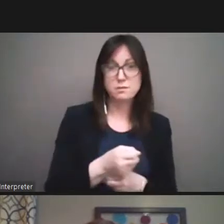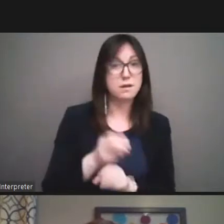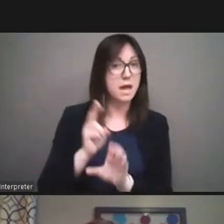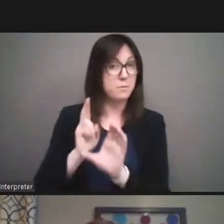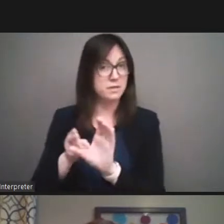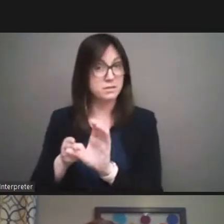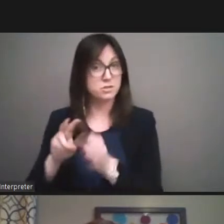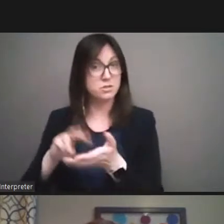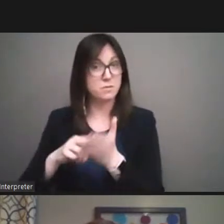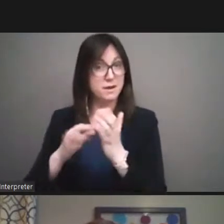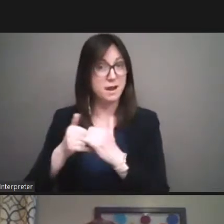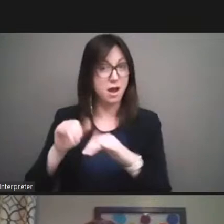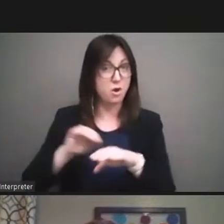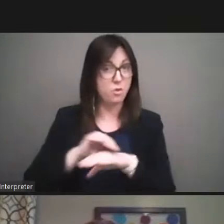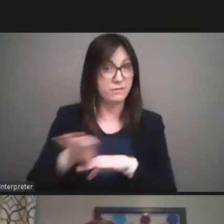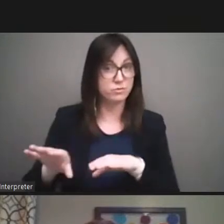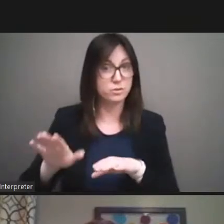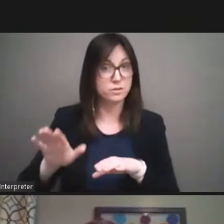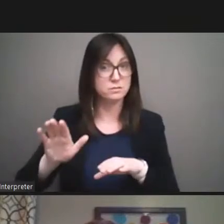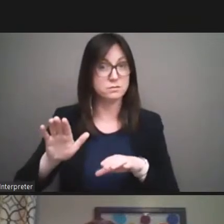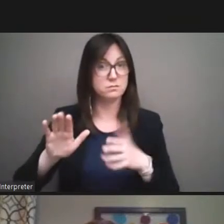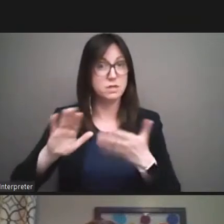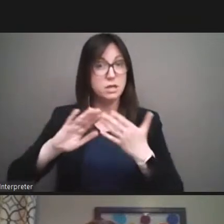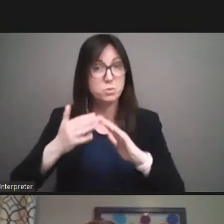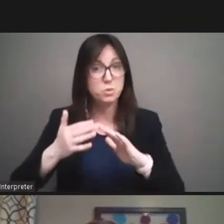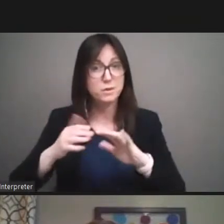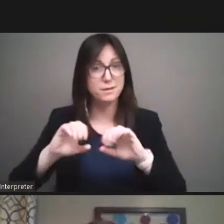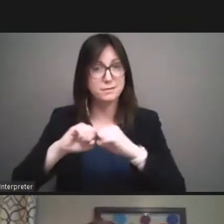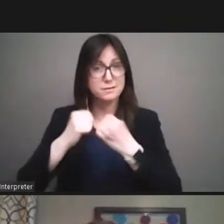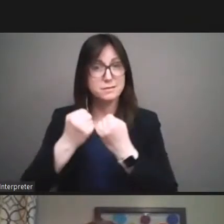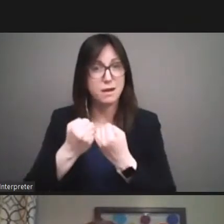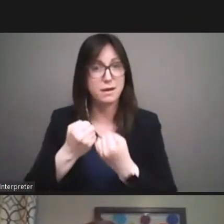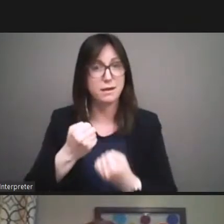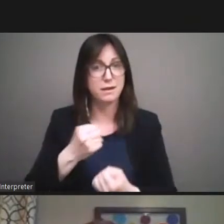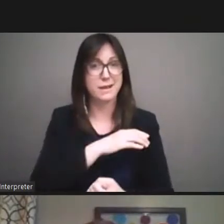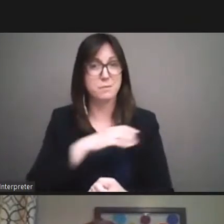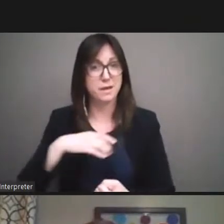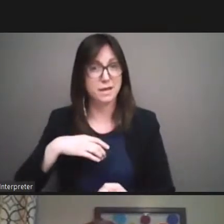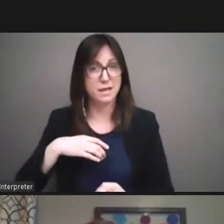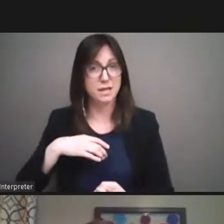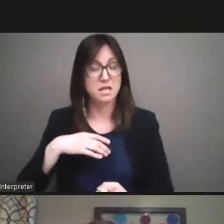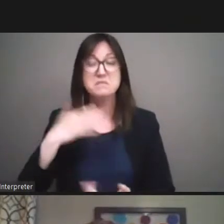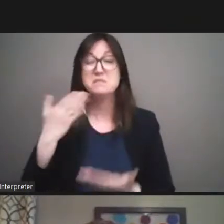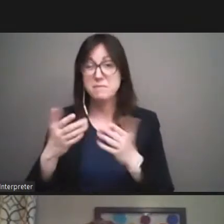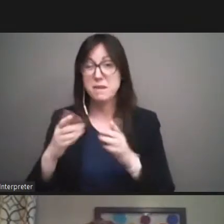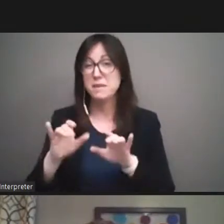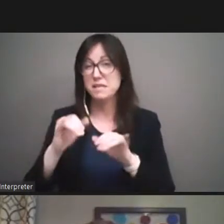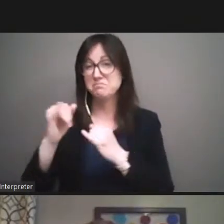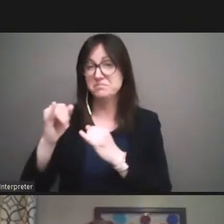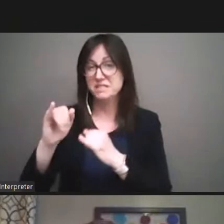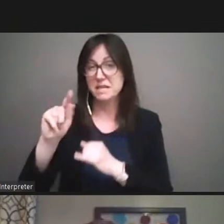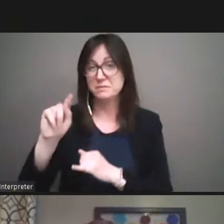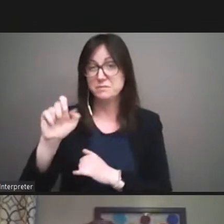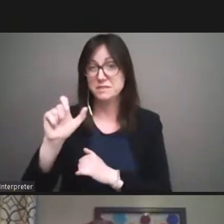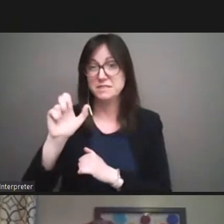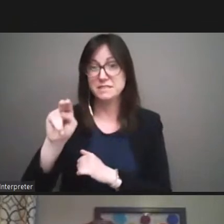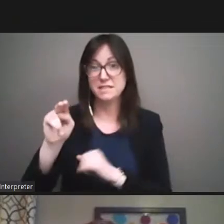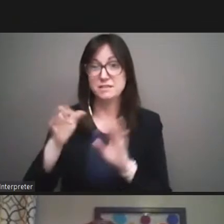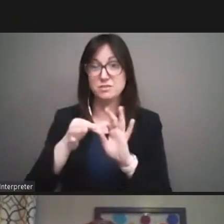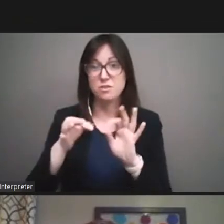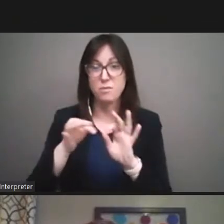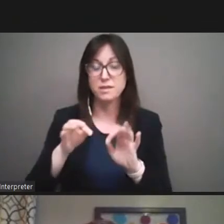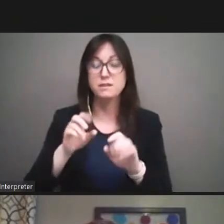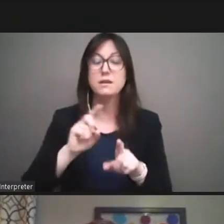our communities and our society. And, maybe this is echoing what Tegan said a bit, but I think when you have